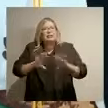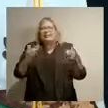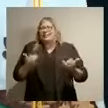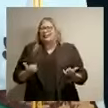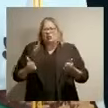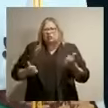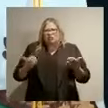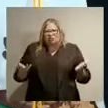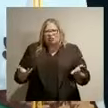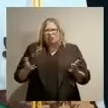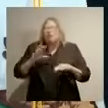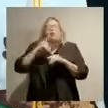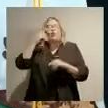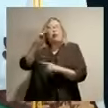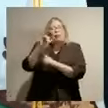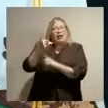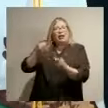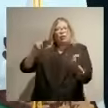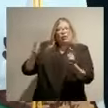So when we